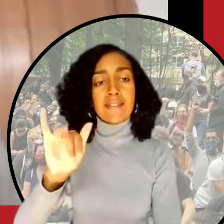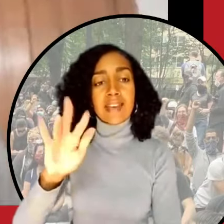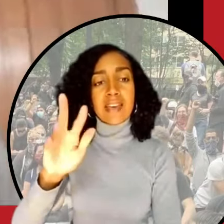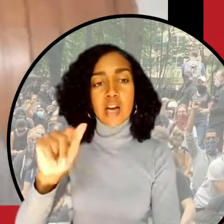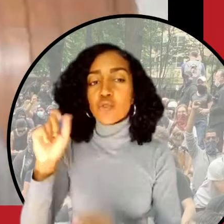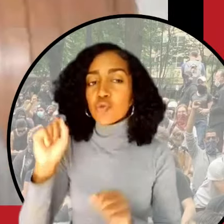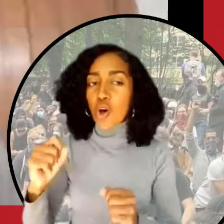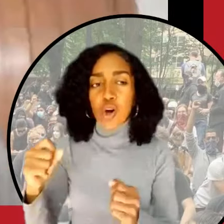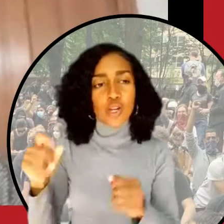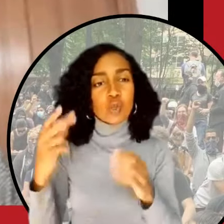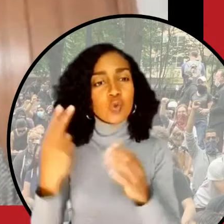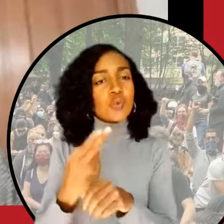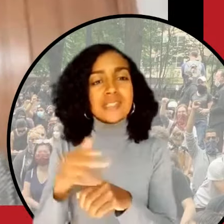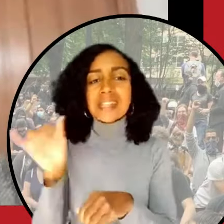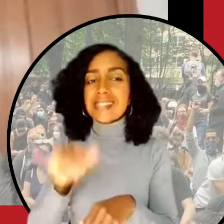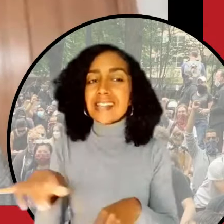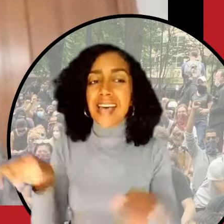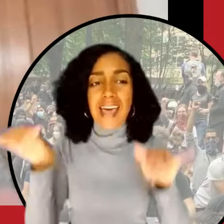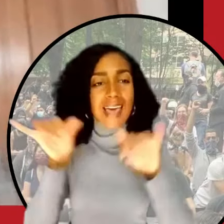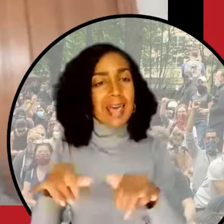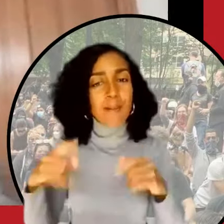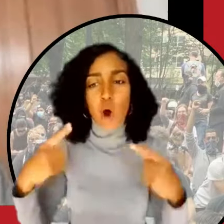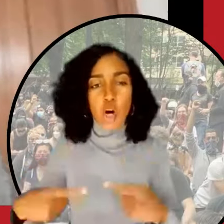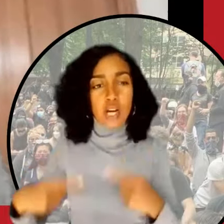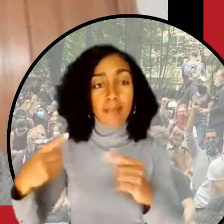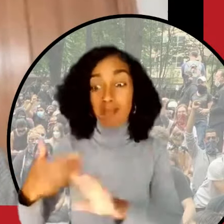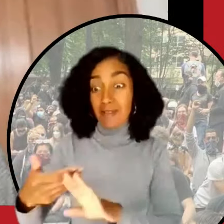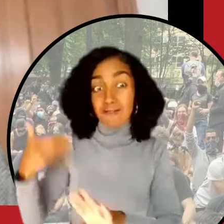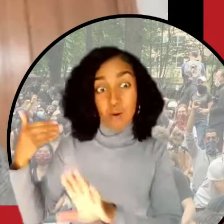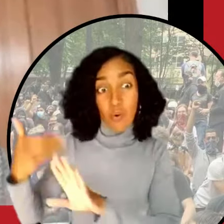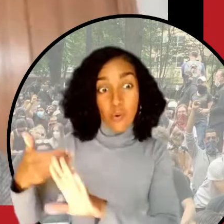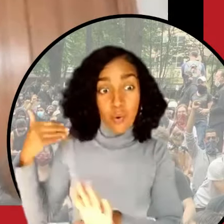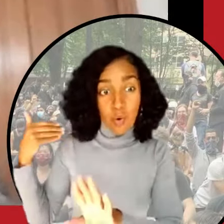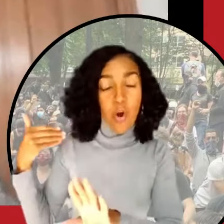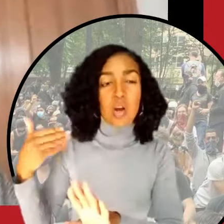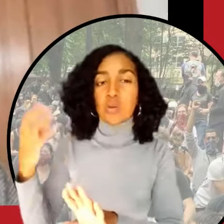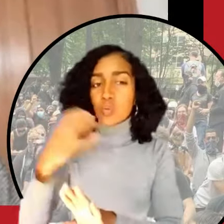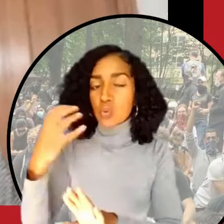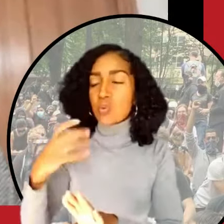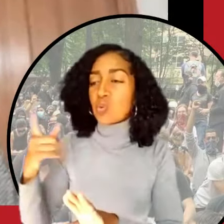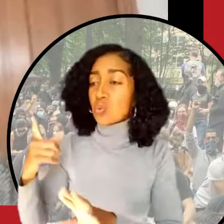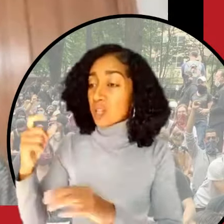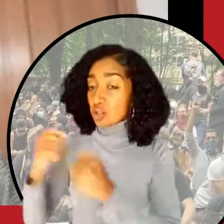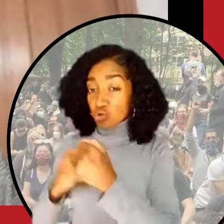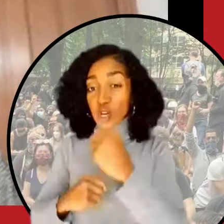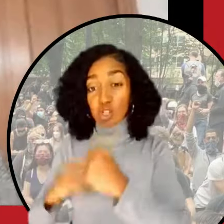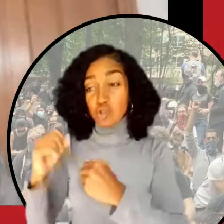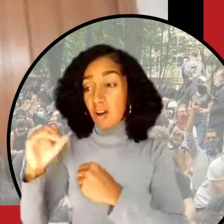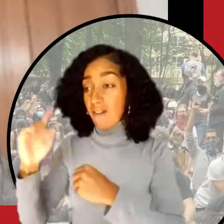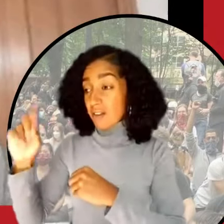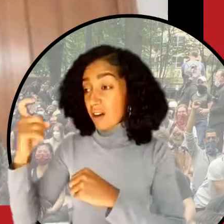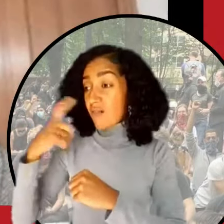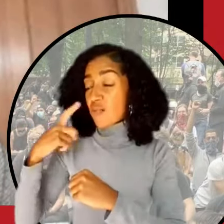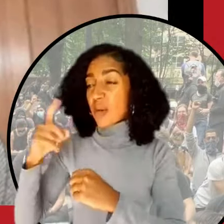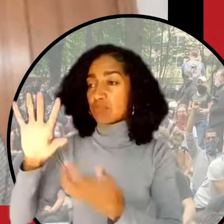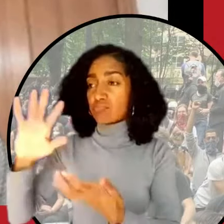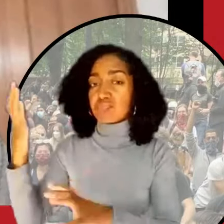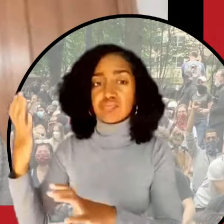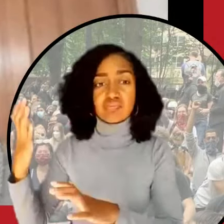before 2005 was the infrastructure, the state was completely corrupt, was a completely